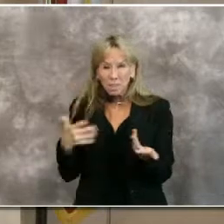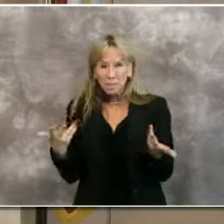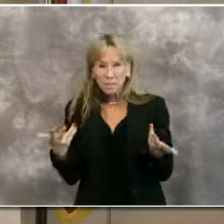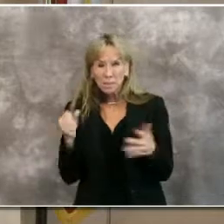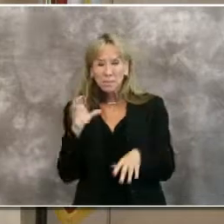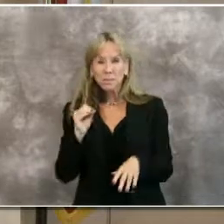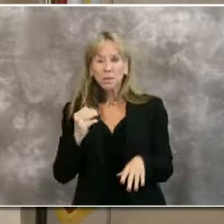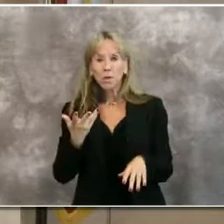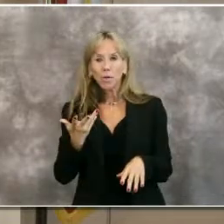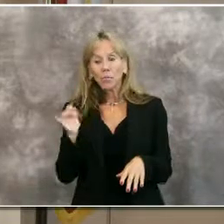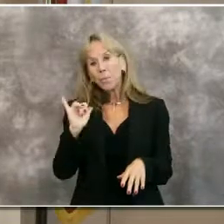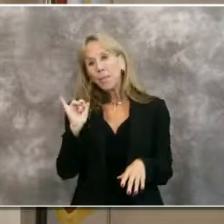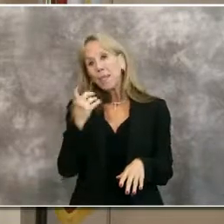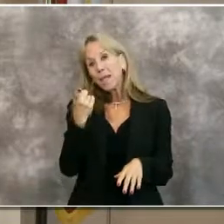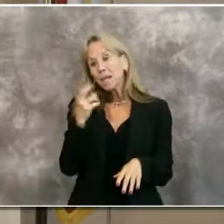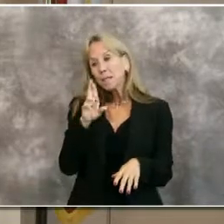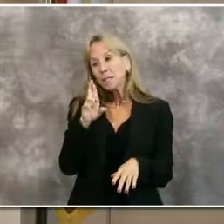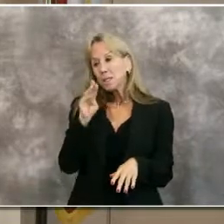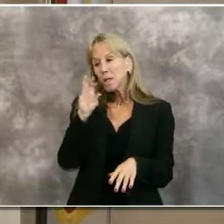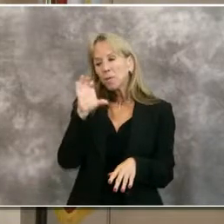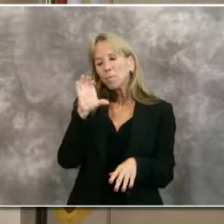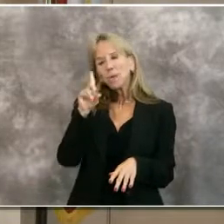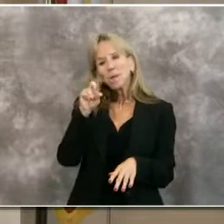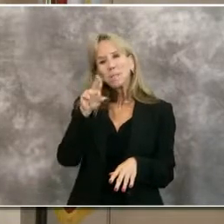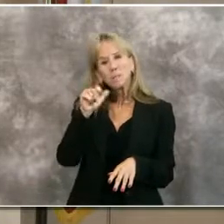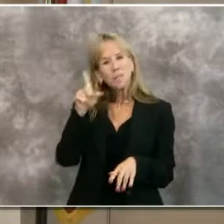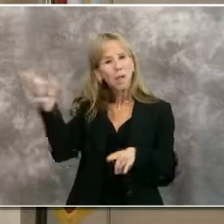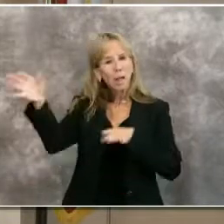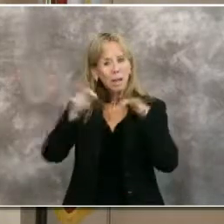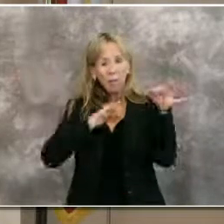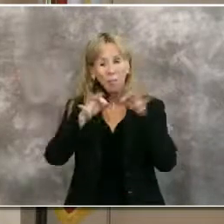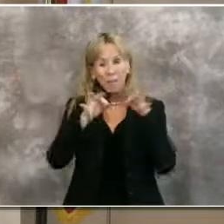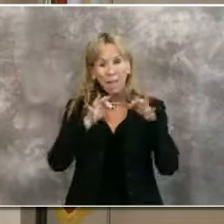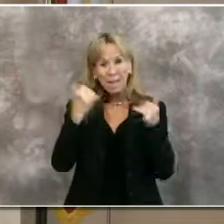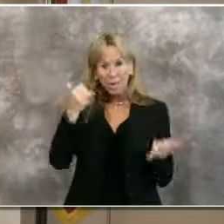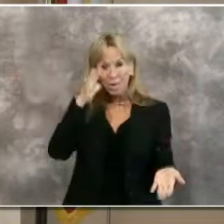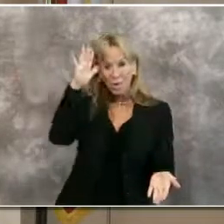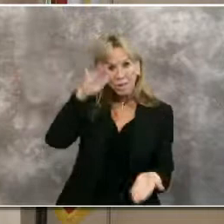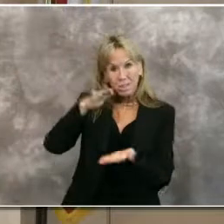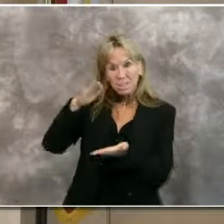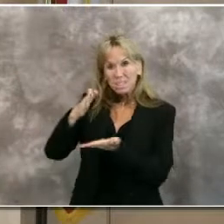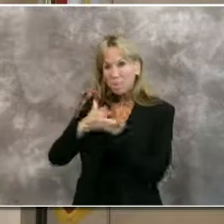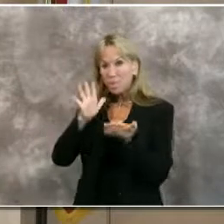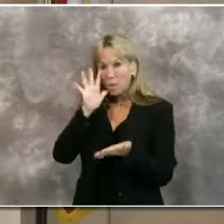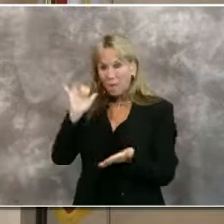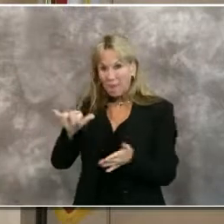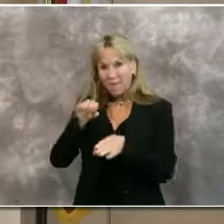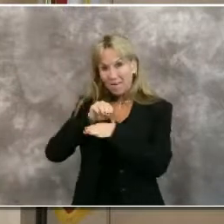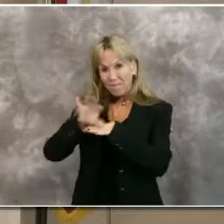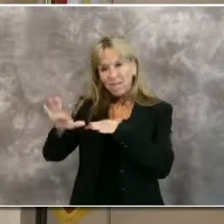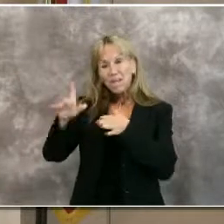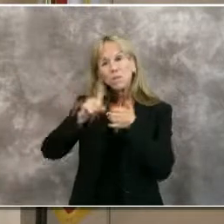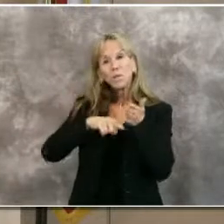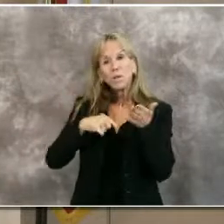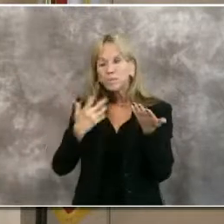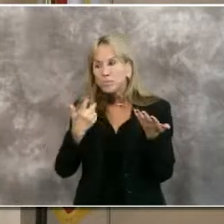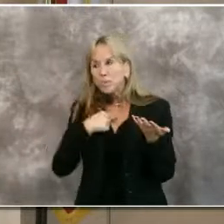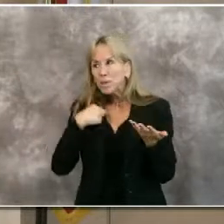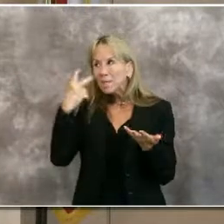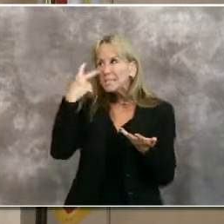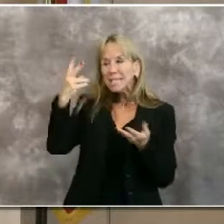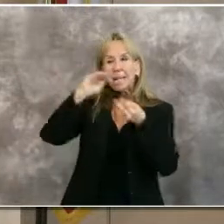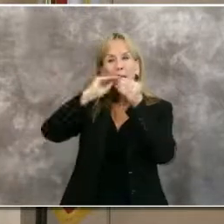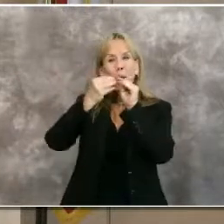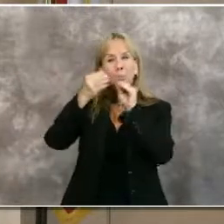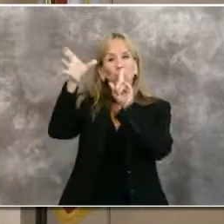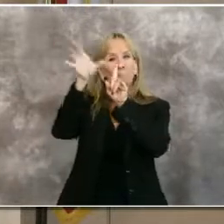reasons that Dr. McDonald mm-hmm. explained, do mm-hmm. we see this affecting the positivity rate in the future with those limited